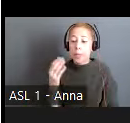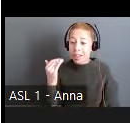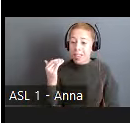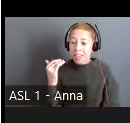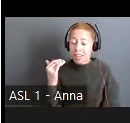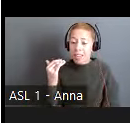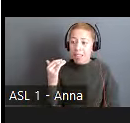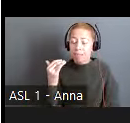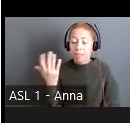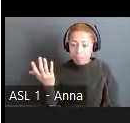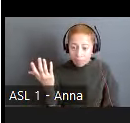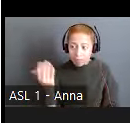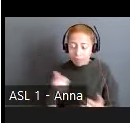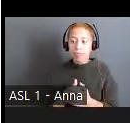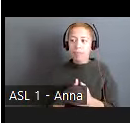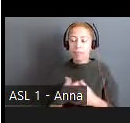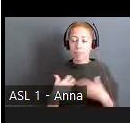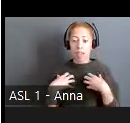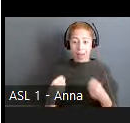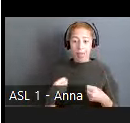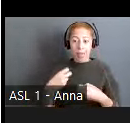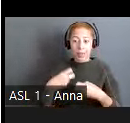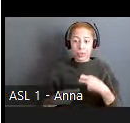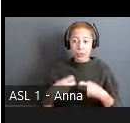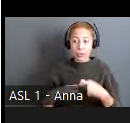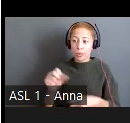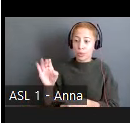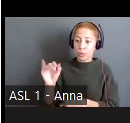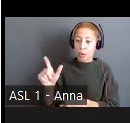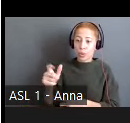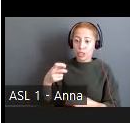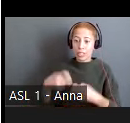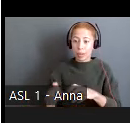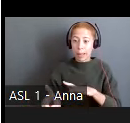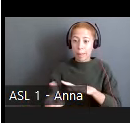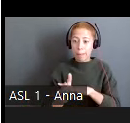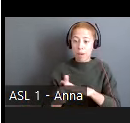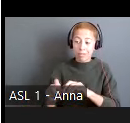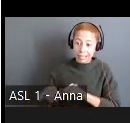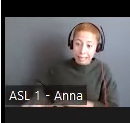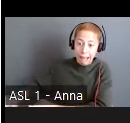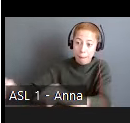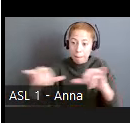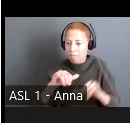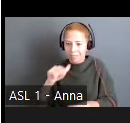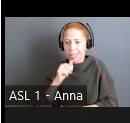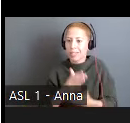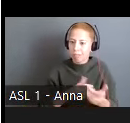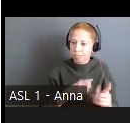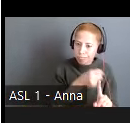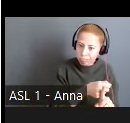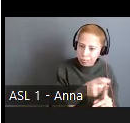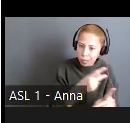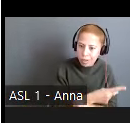everybody experiences health issues or social issues the same. So inspired by that, we